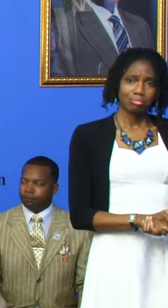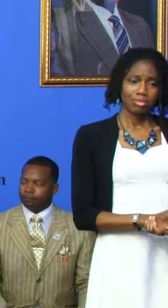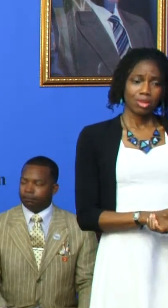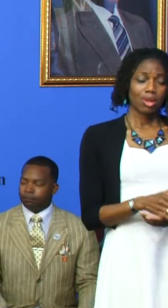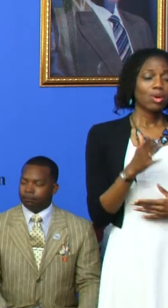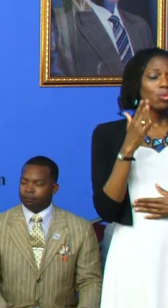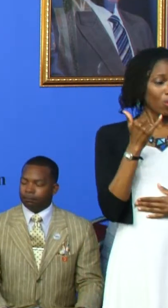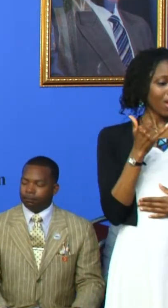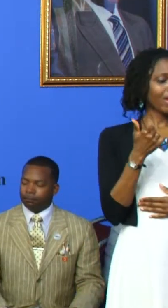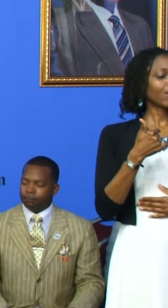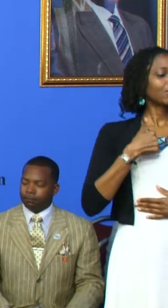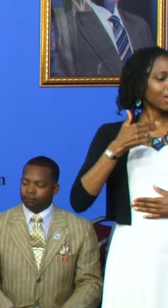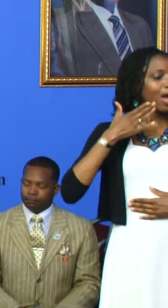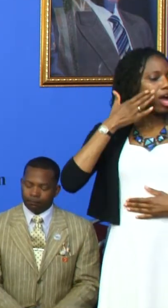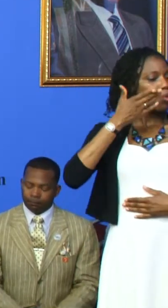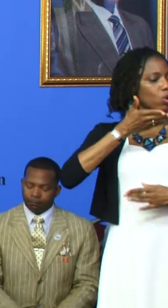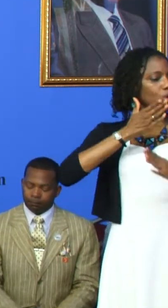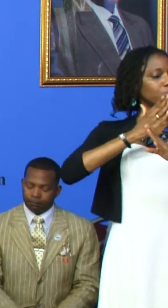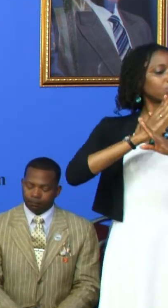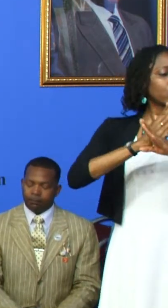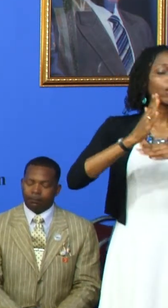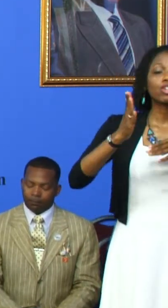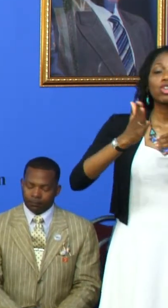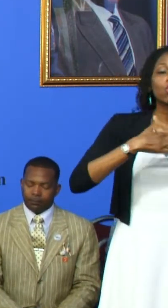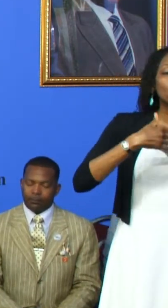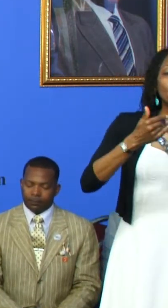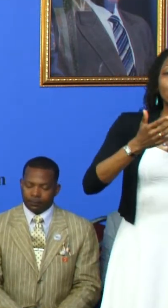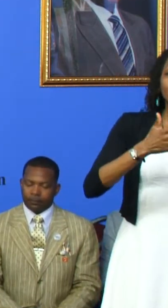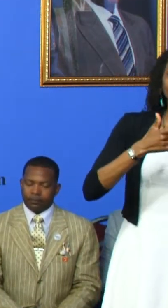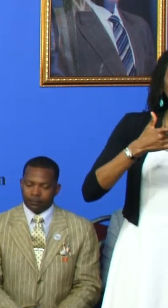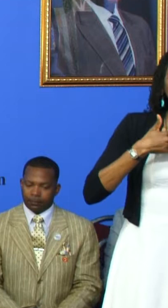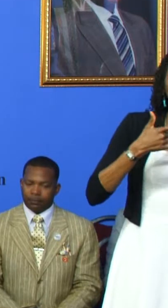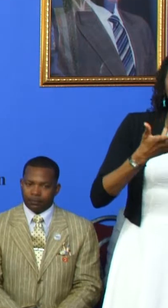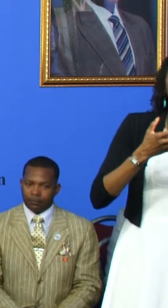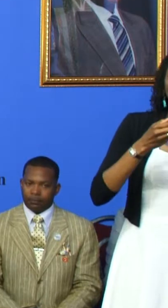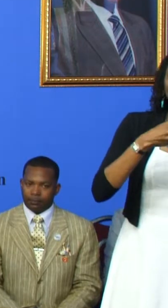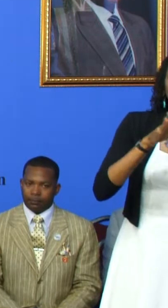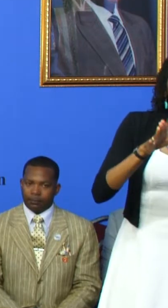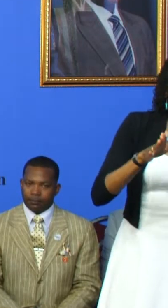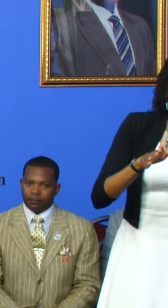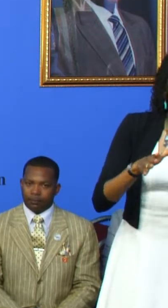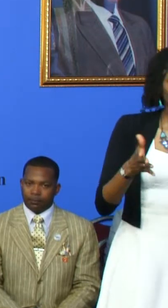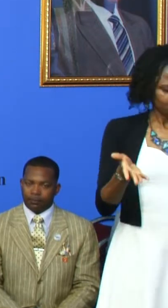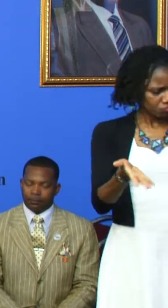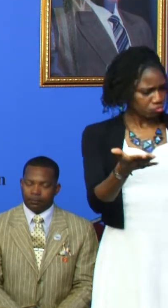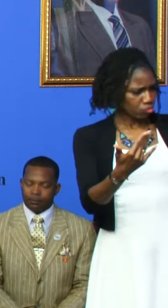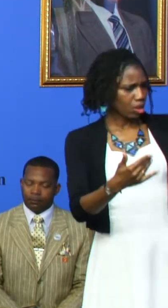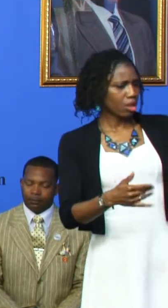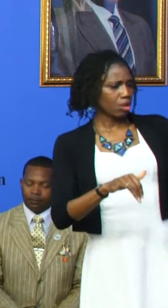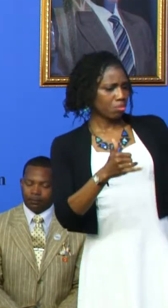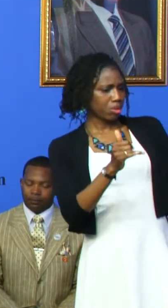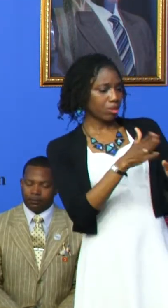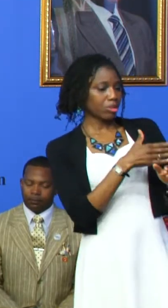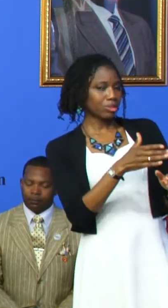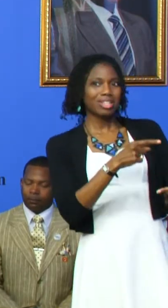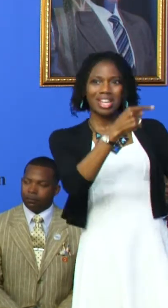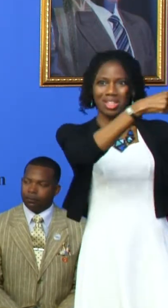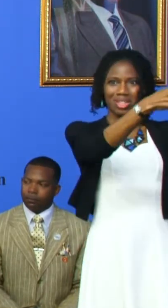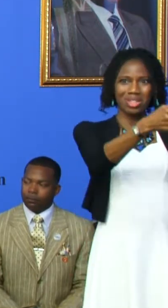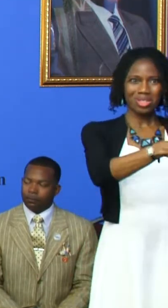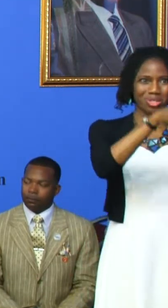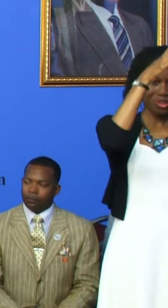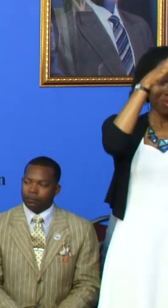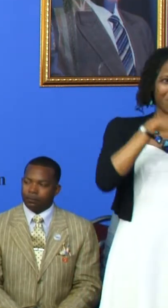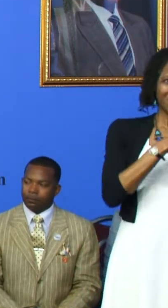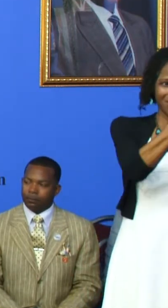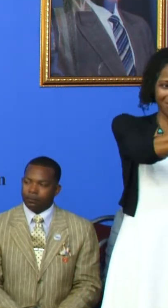can protect whoever I send. Play the music. Shadrach and Meshach and